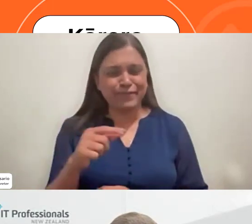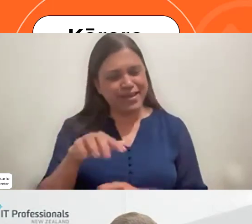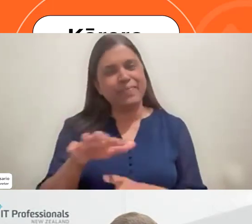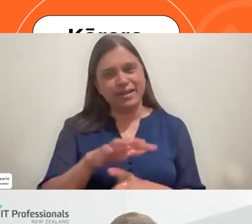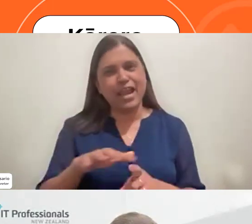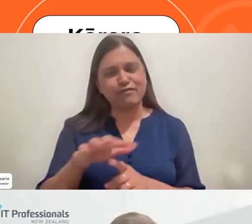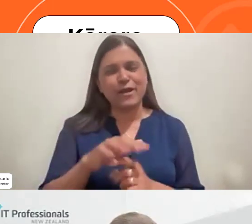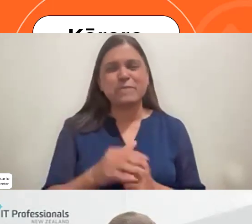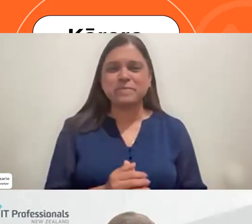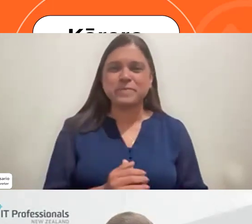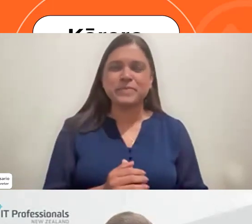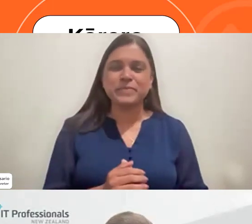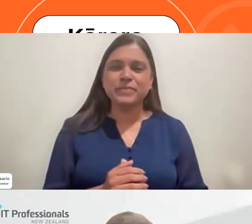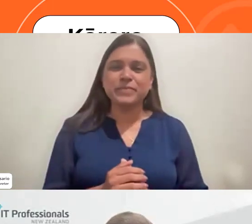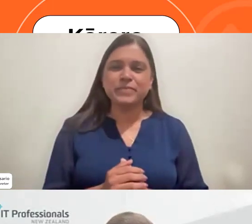I